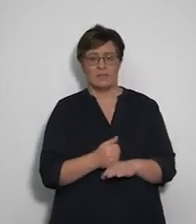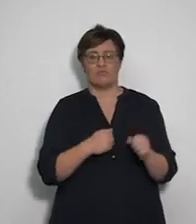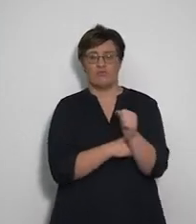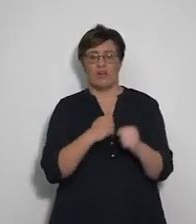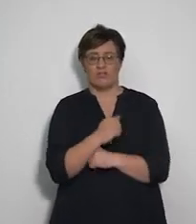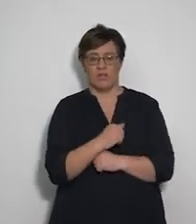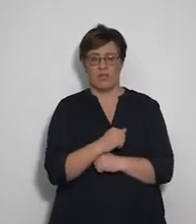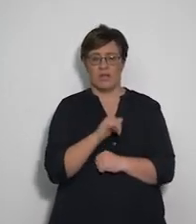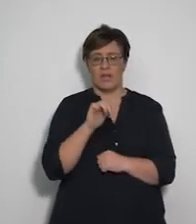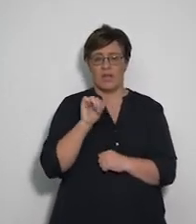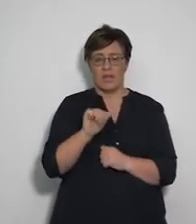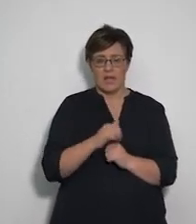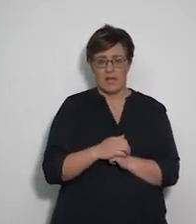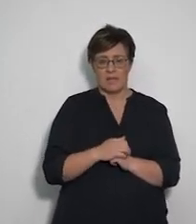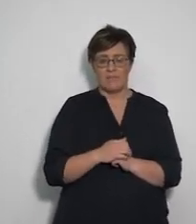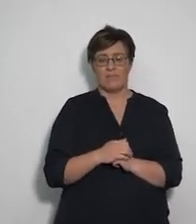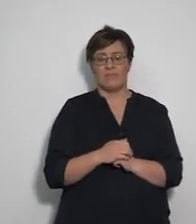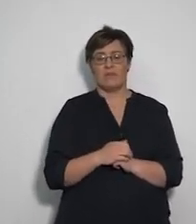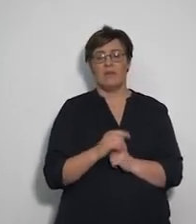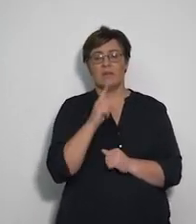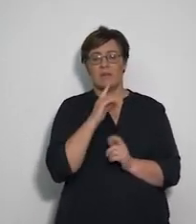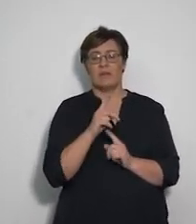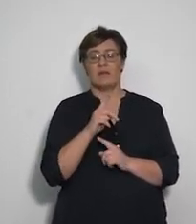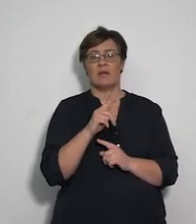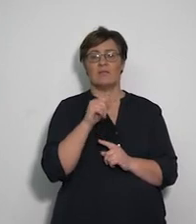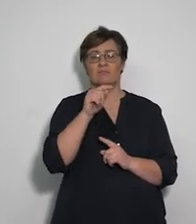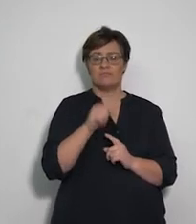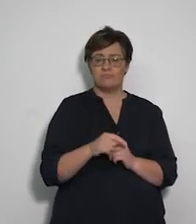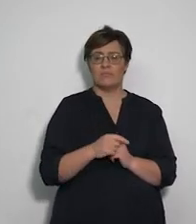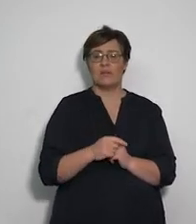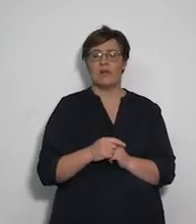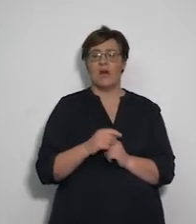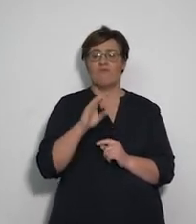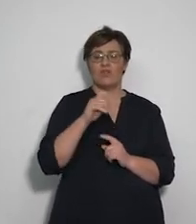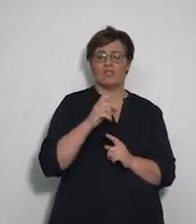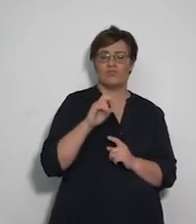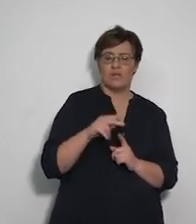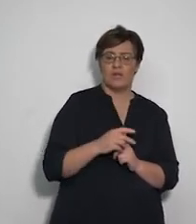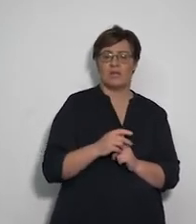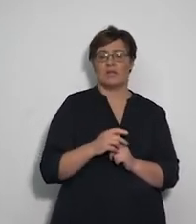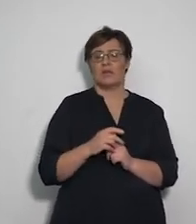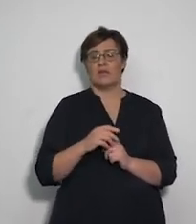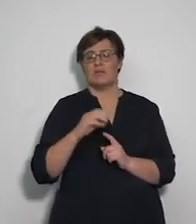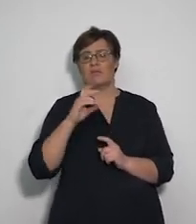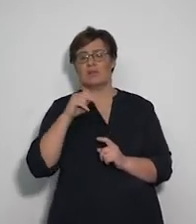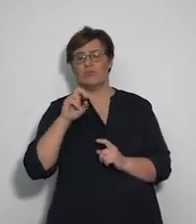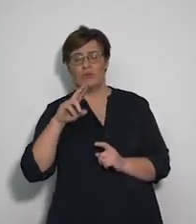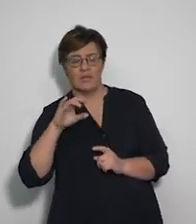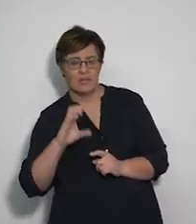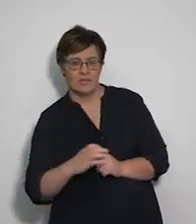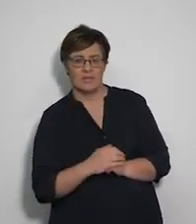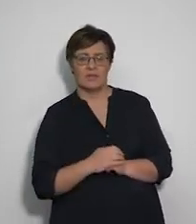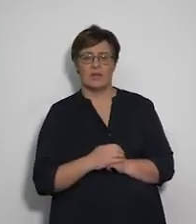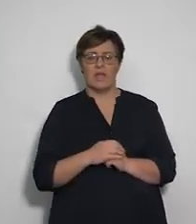structure A. We also mentioned that these individuals, James Watson, Francis Crick, Maurice Wilkins, as well as Rosalind